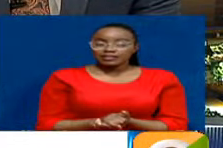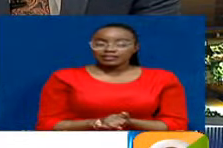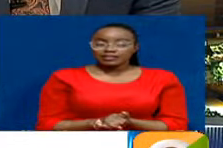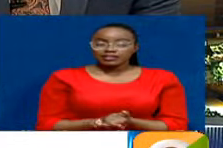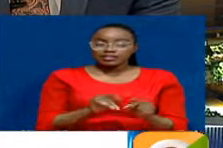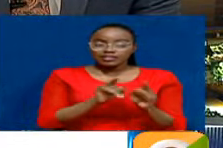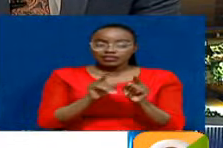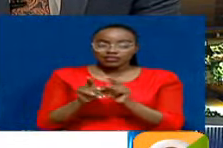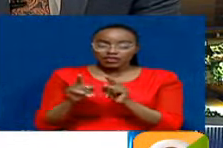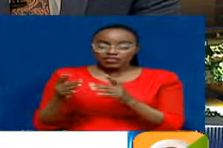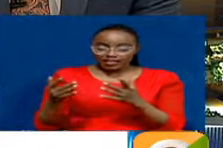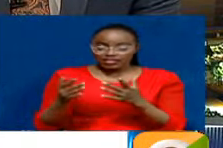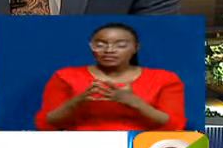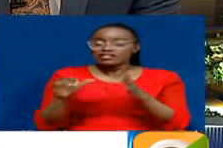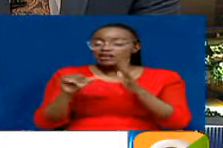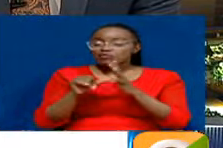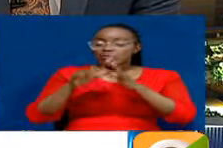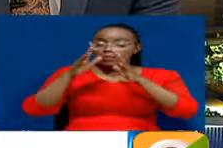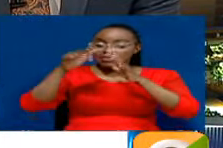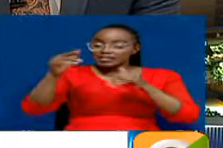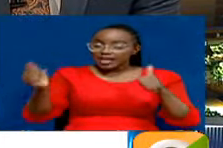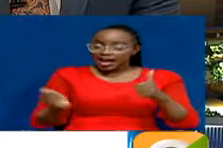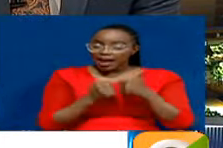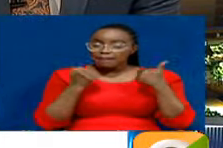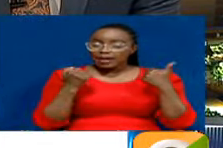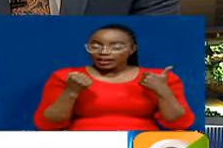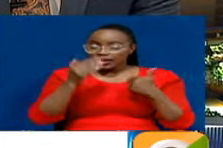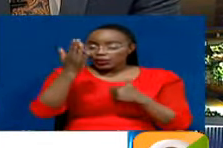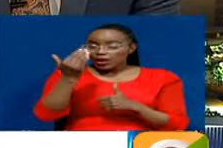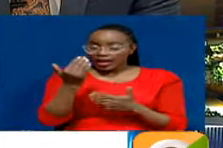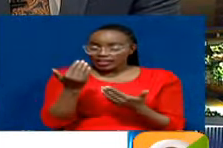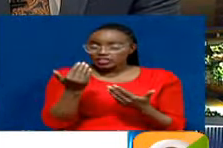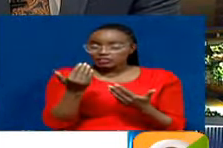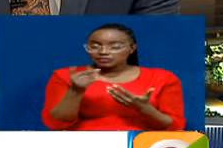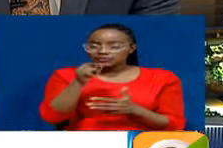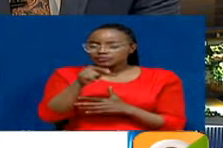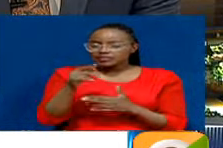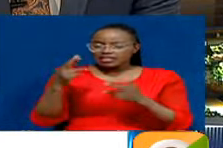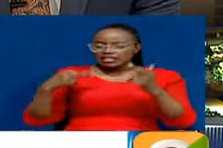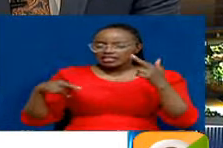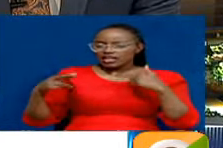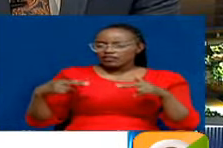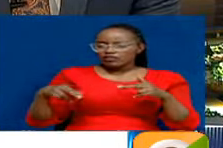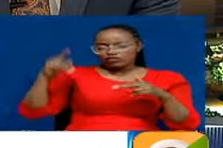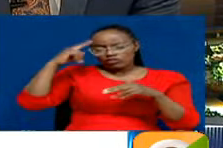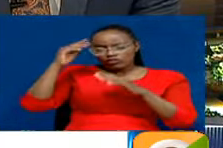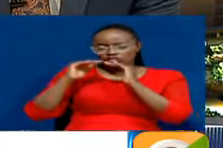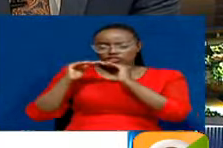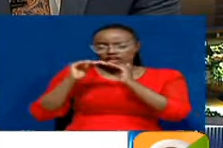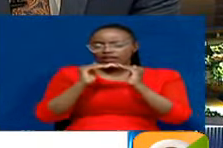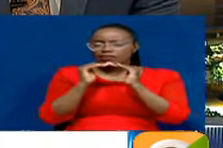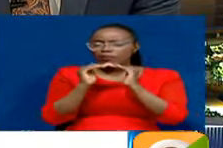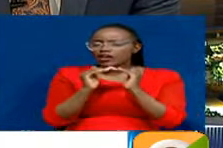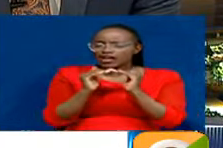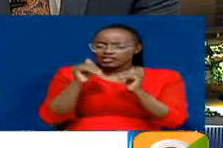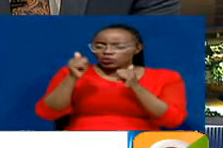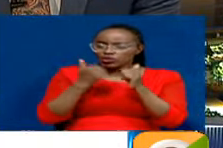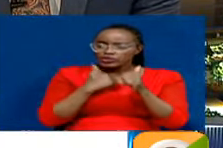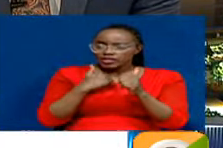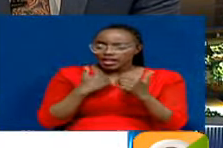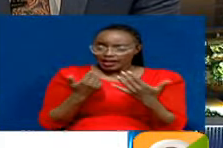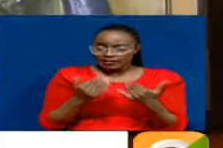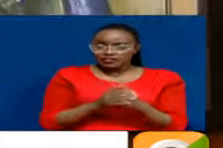Wahenya is actually a tragedy that this should be happening. And it's a reversal of the democratic gains that we